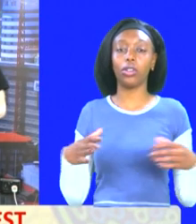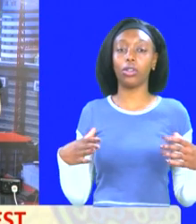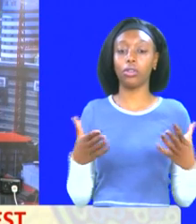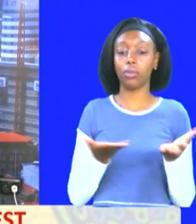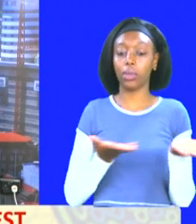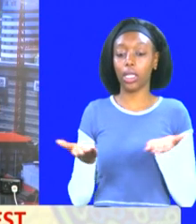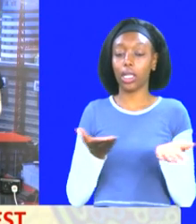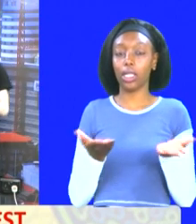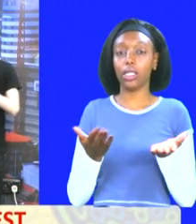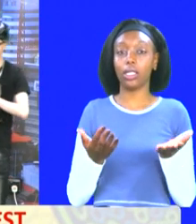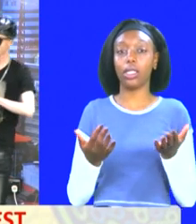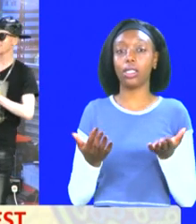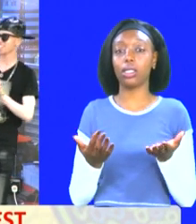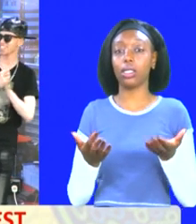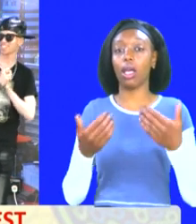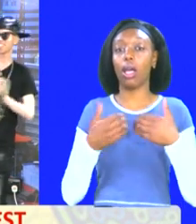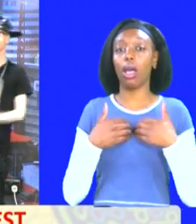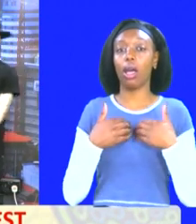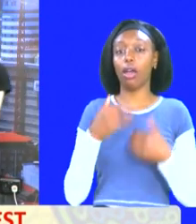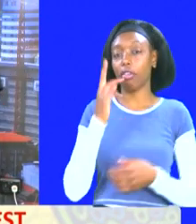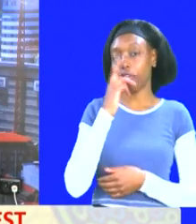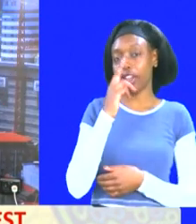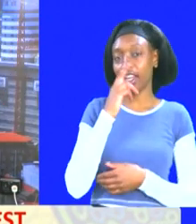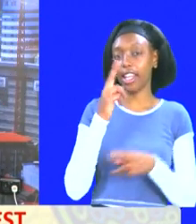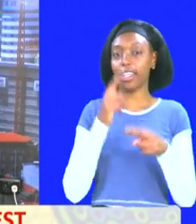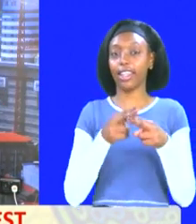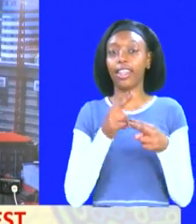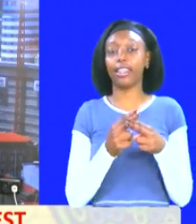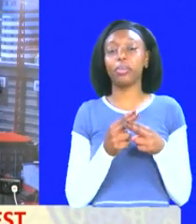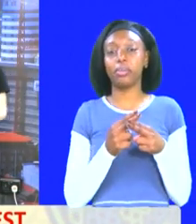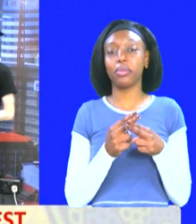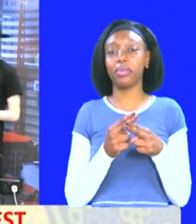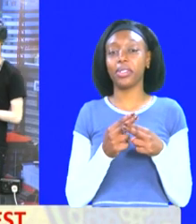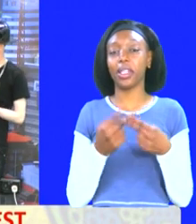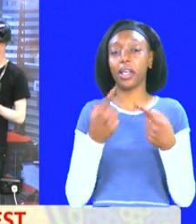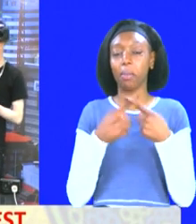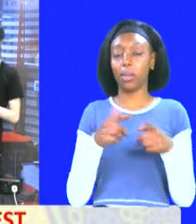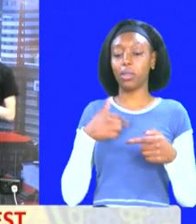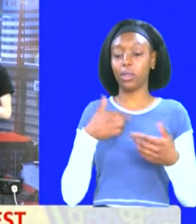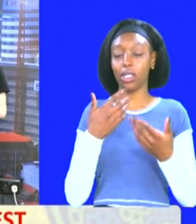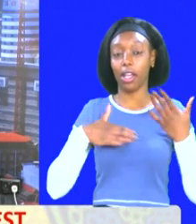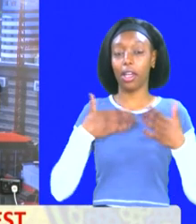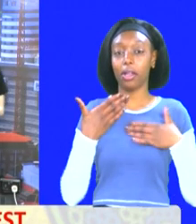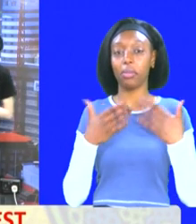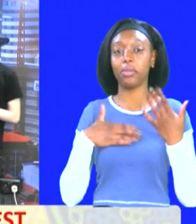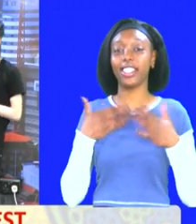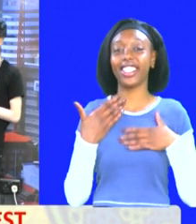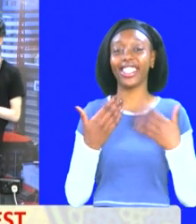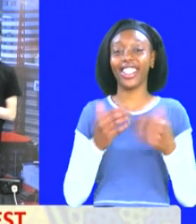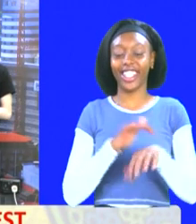ID. Yeye ndo what? Mzazi alikuwa anaona different future from the DJ. Jina ya Christ wewe.